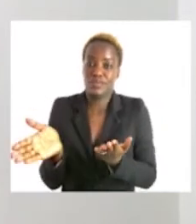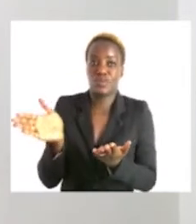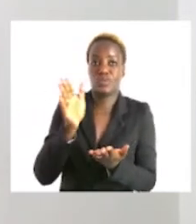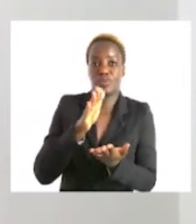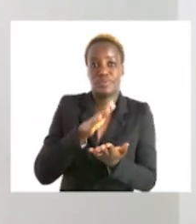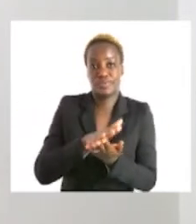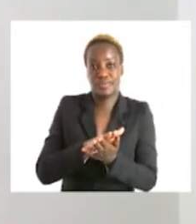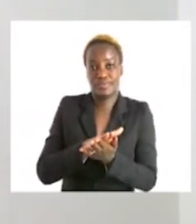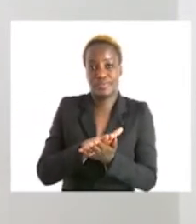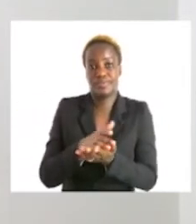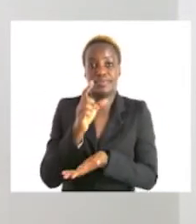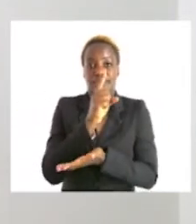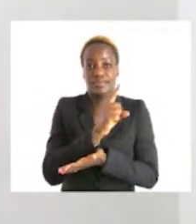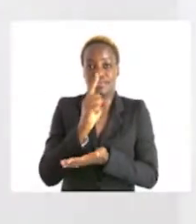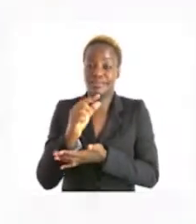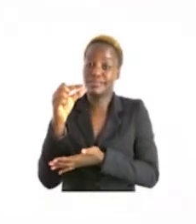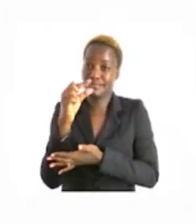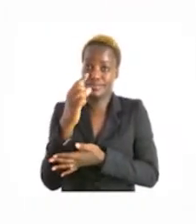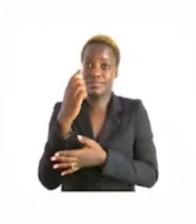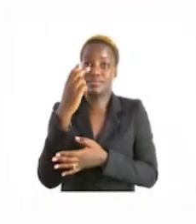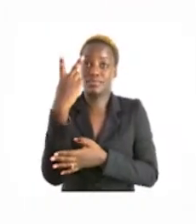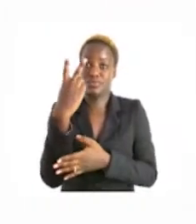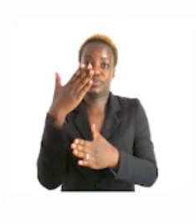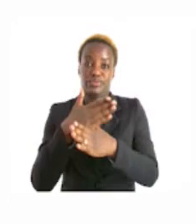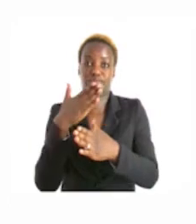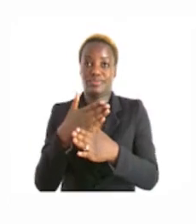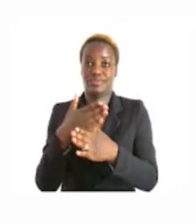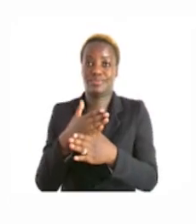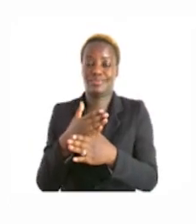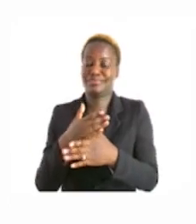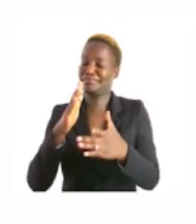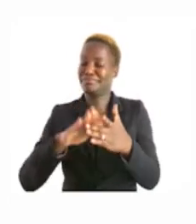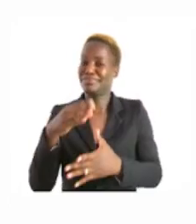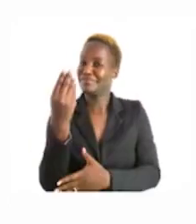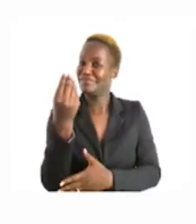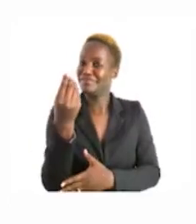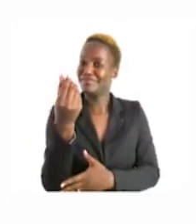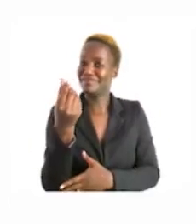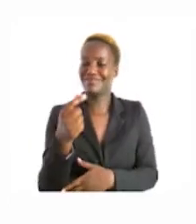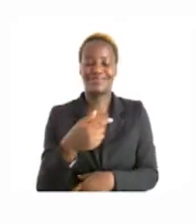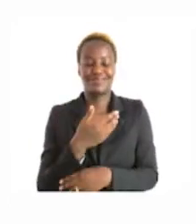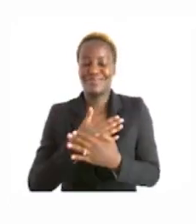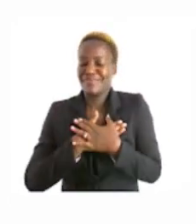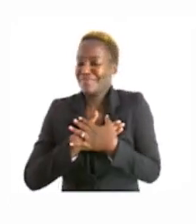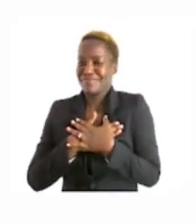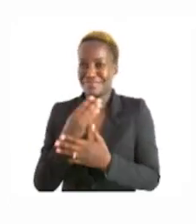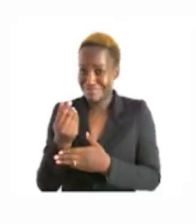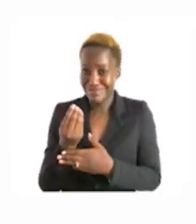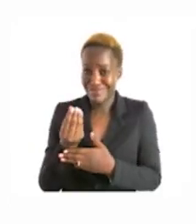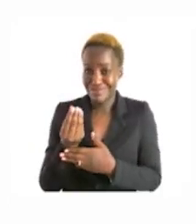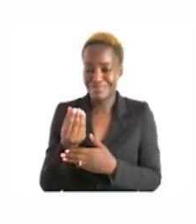page 11, grade 2 level, measuring of money. We all like money, don't we? All